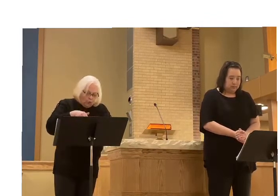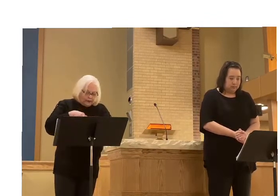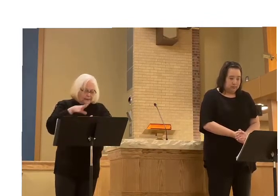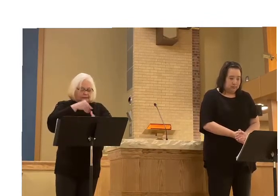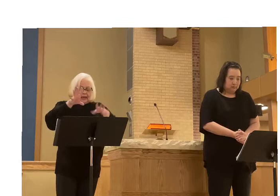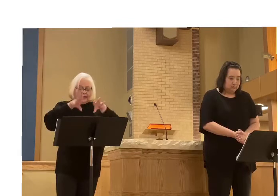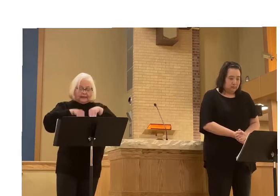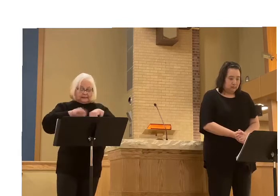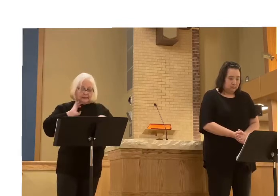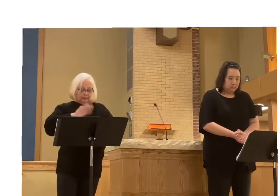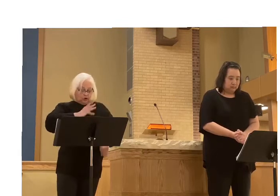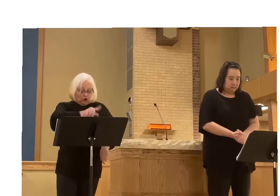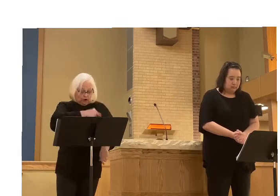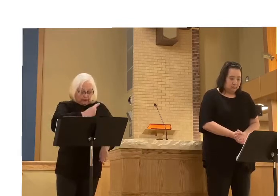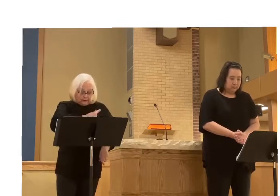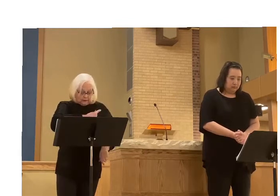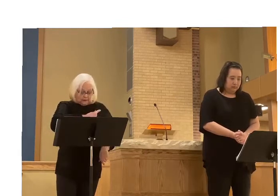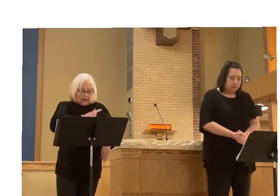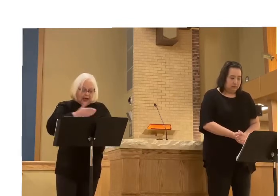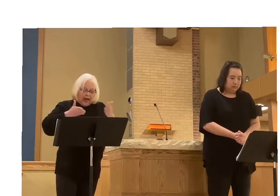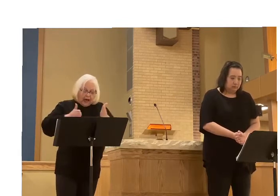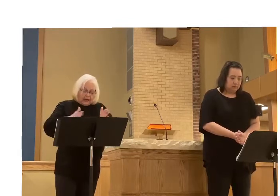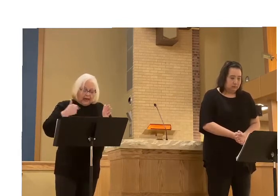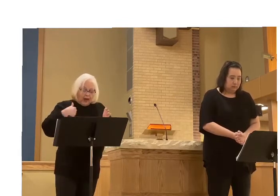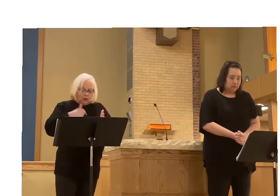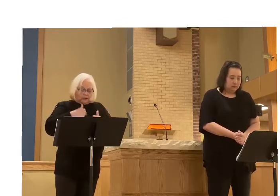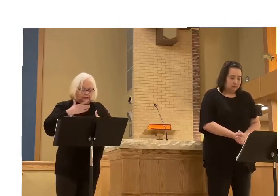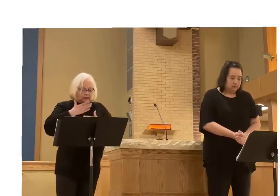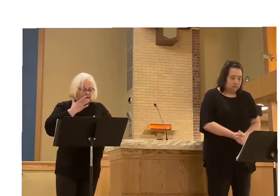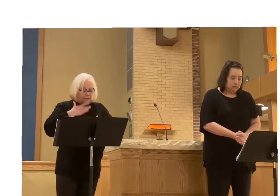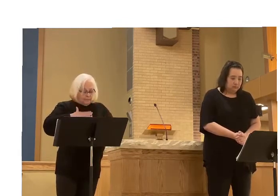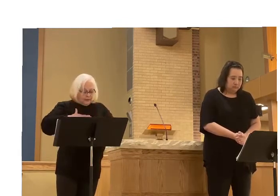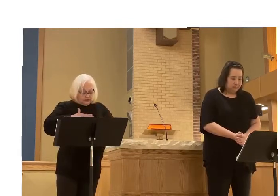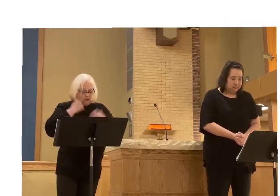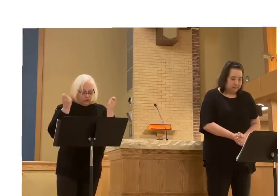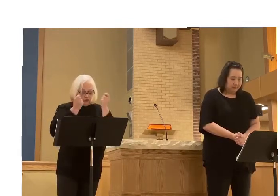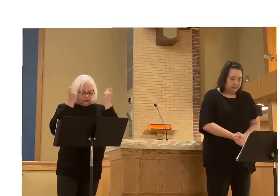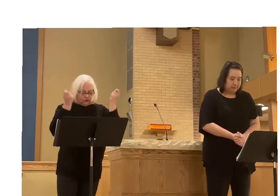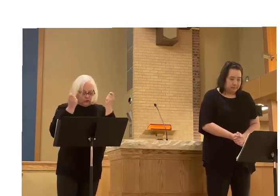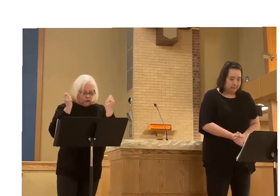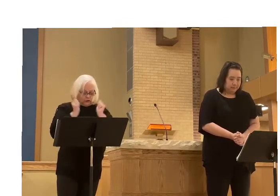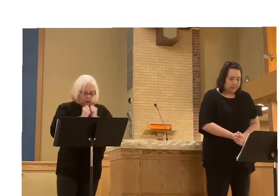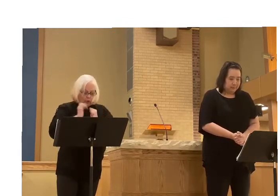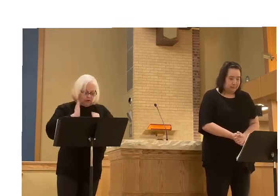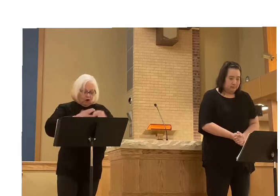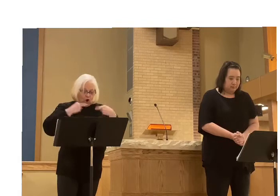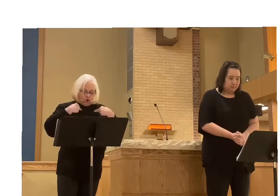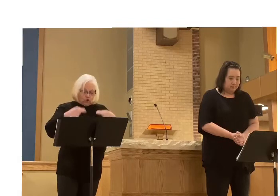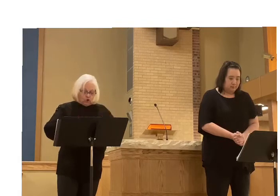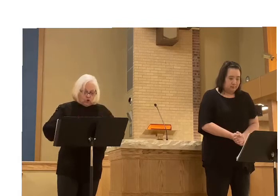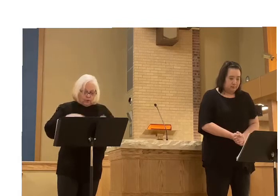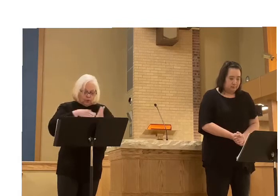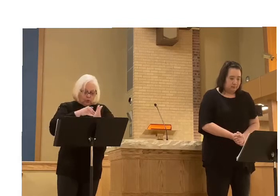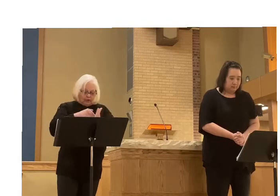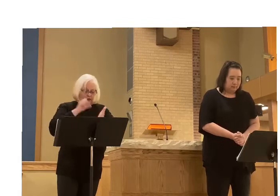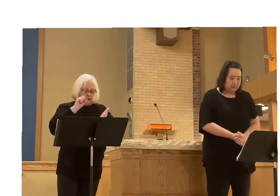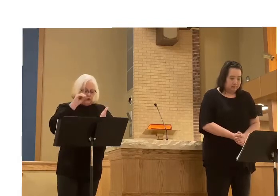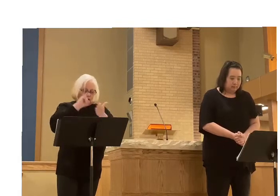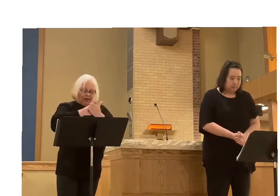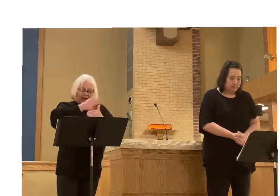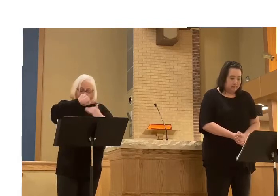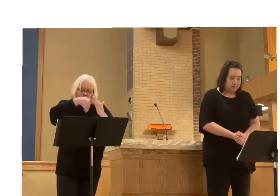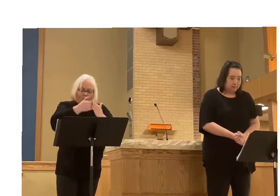guilt. Grant us the favor of rejoicing over our human weaknesses, so that in all we